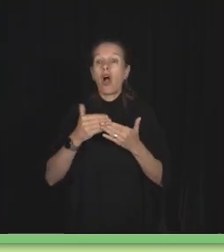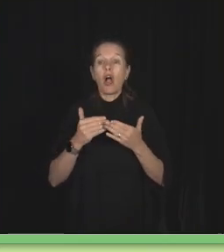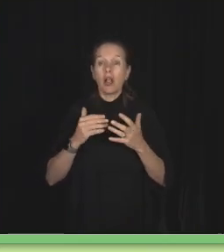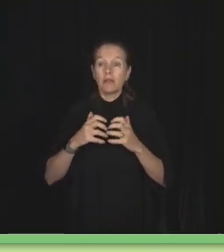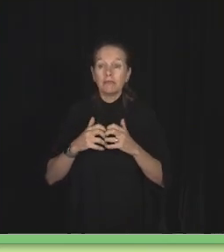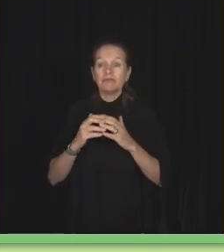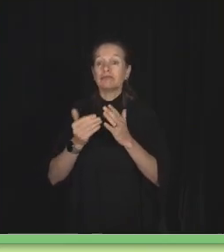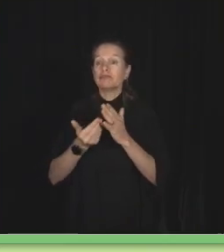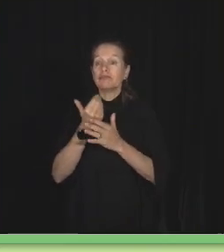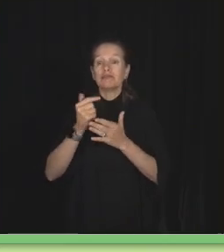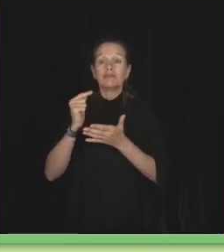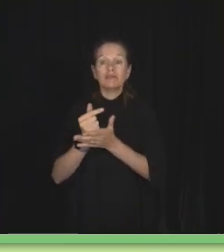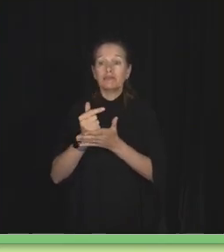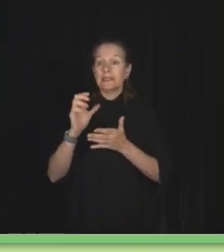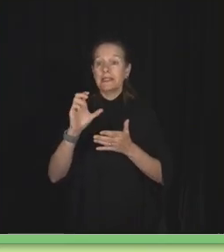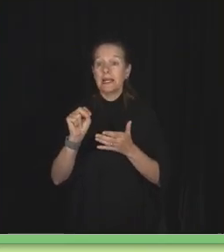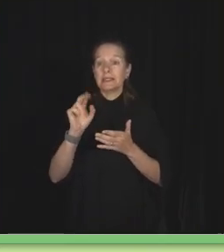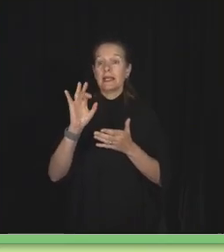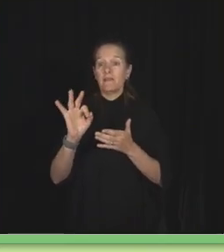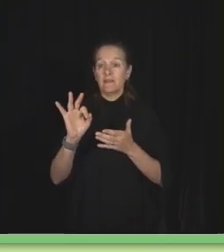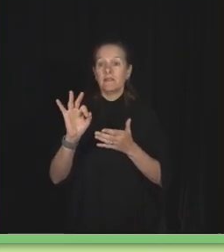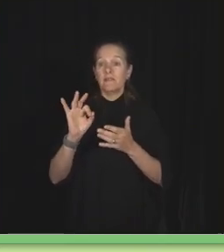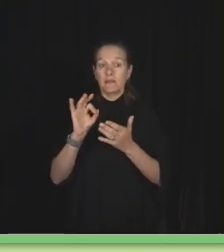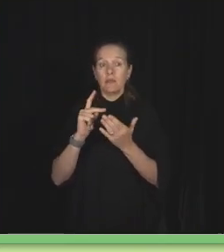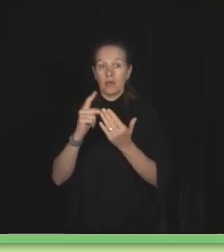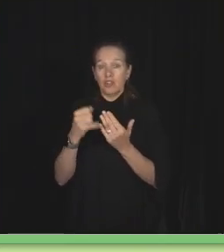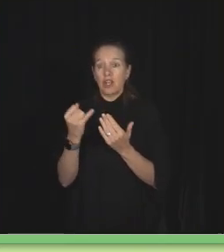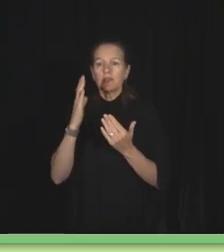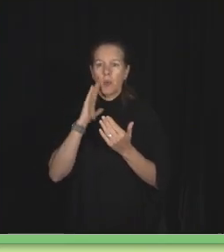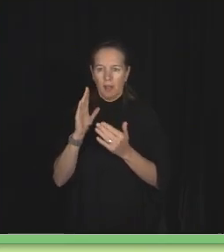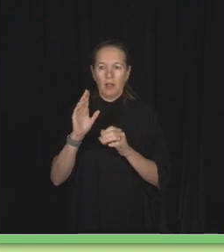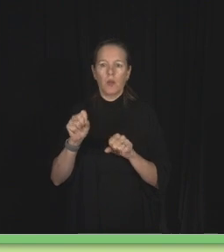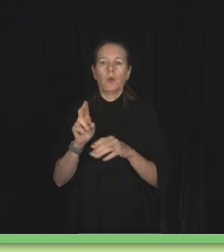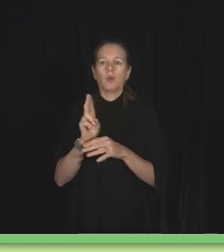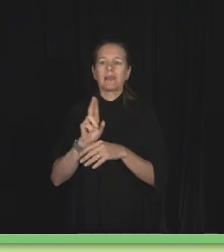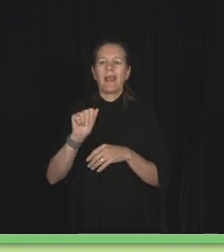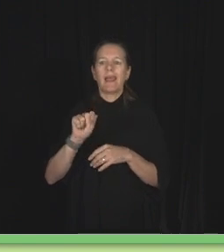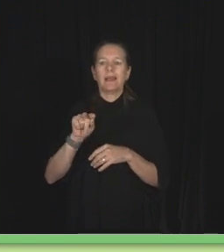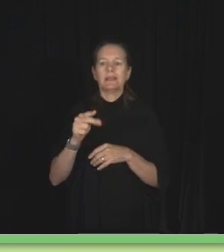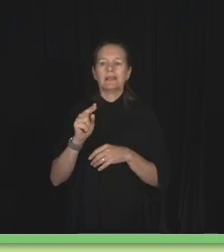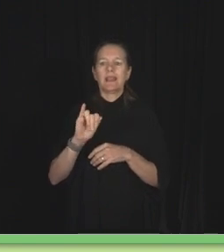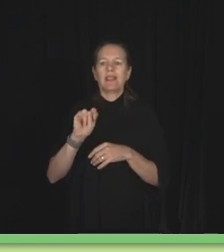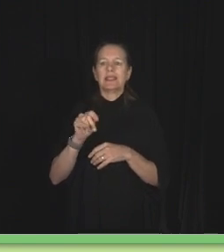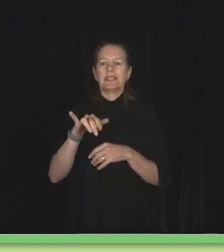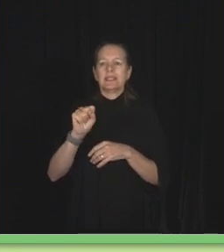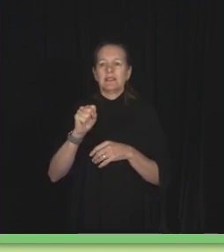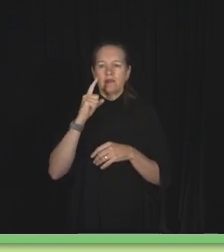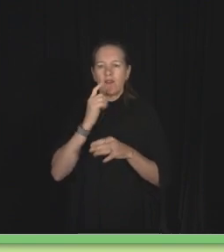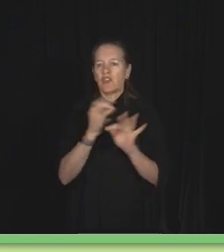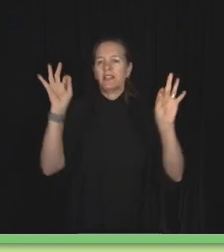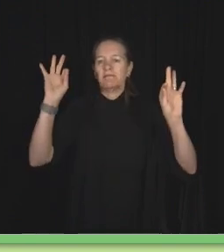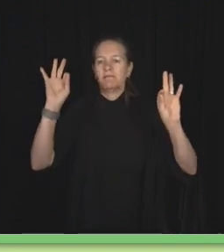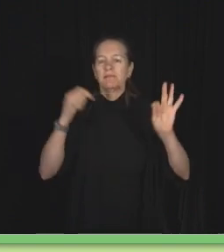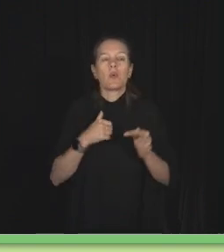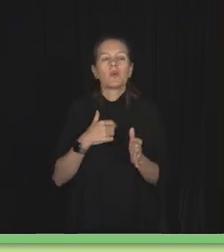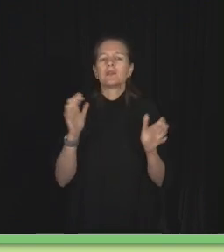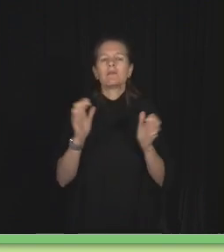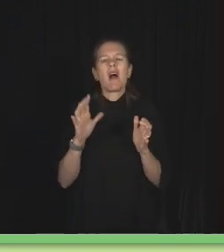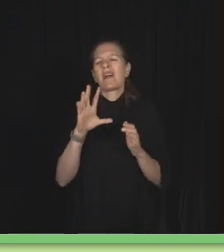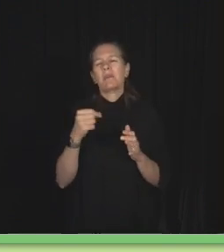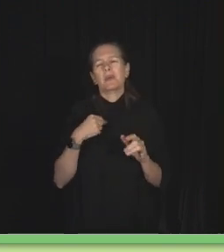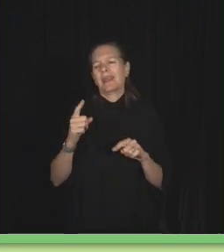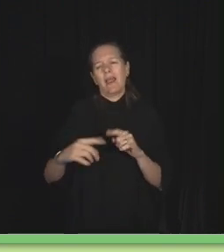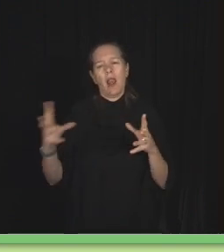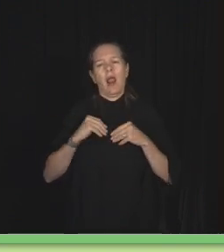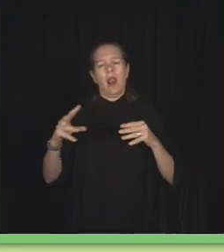graduated CNCF projects will be able to come and use Antithesis for free. We're a small company, so we can't take on every